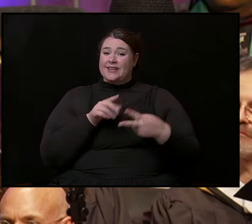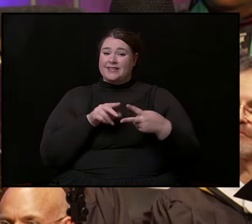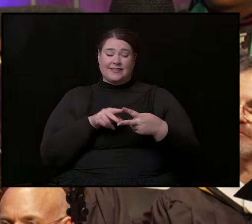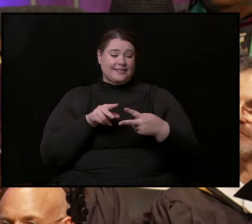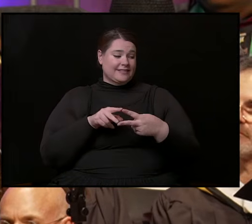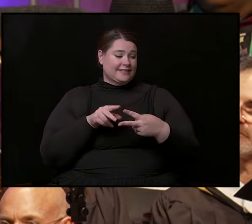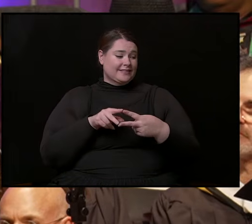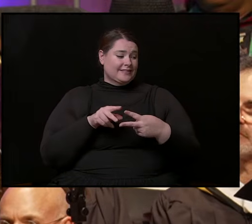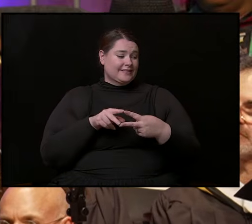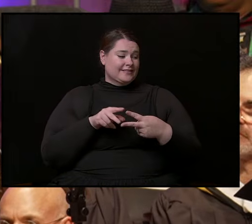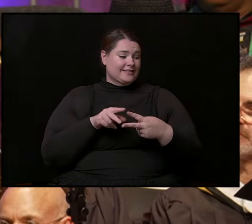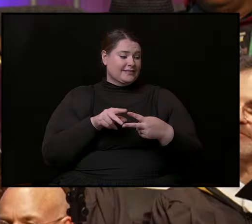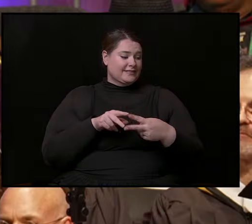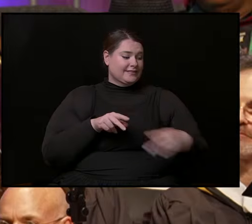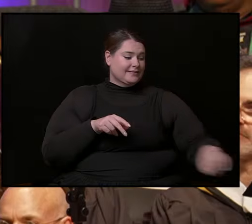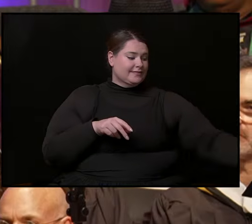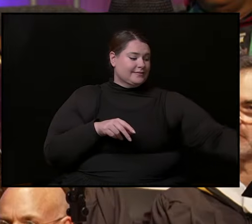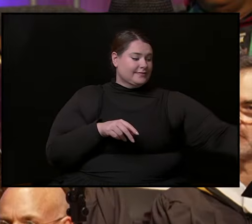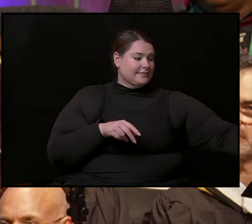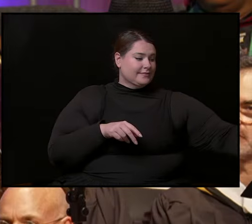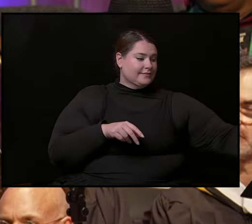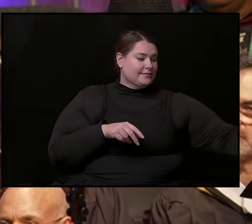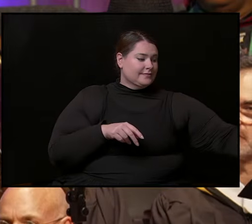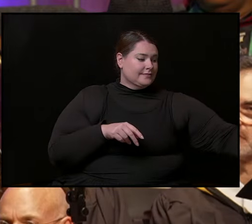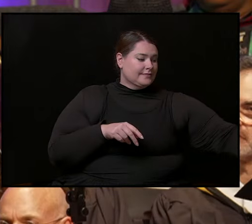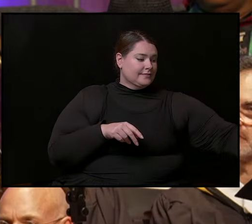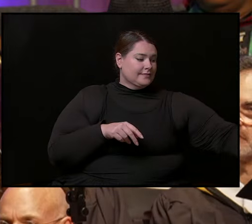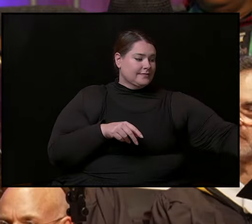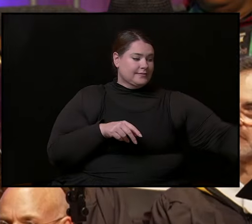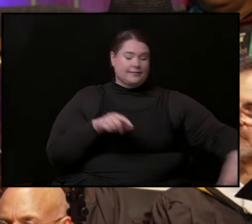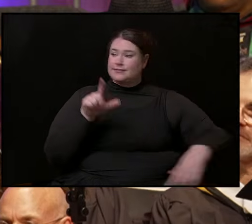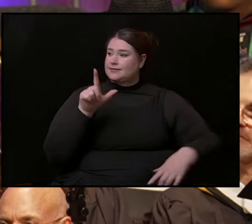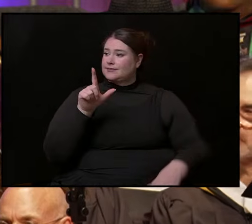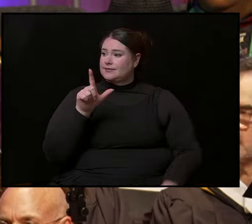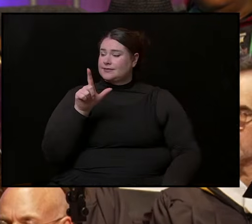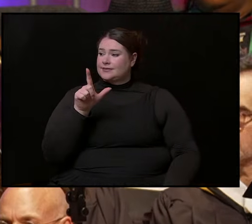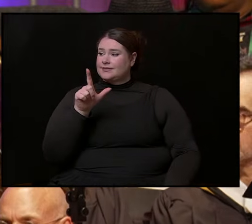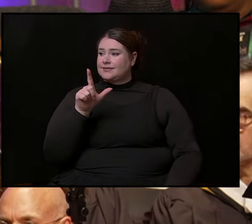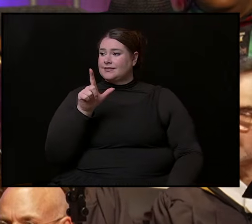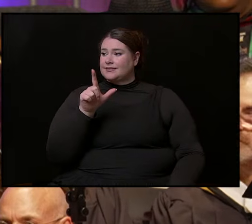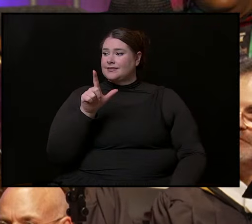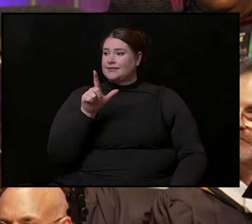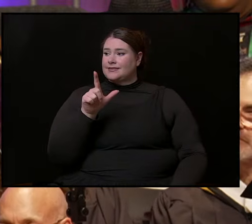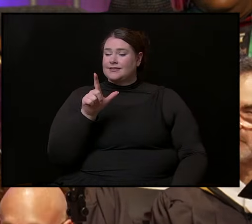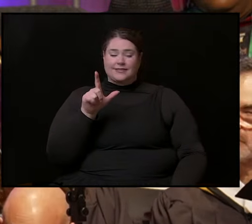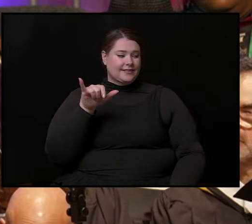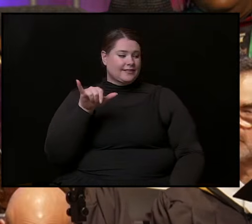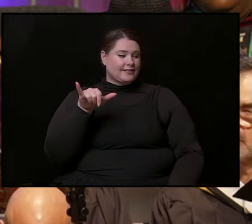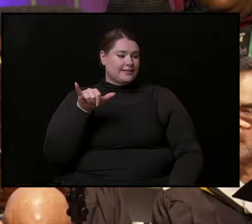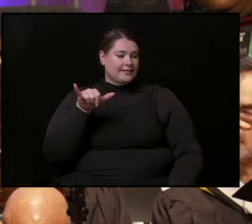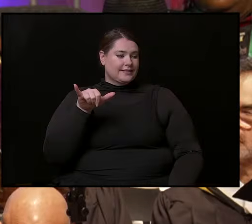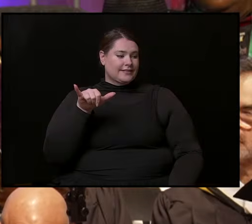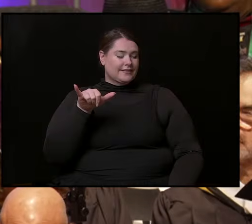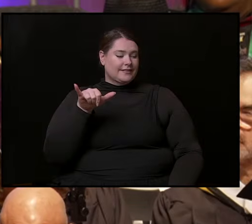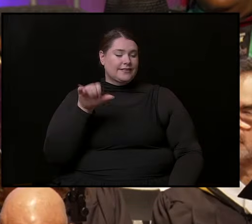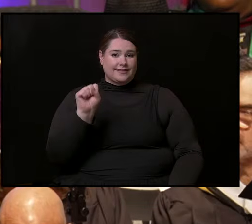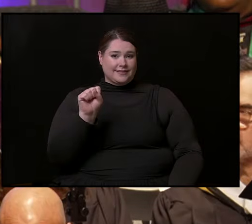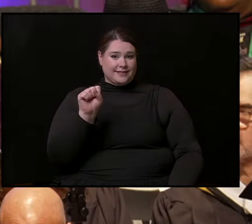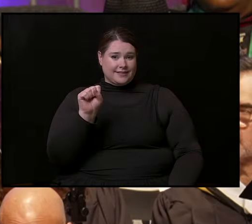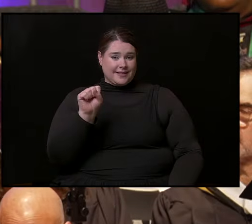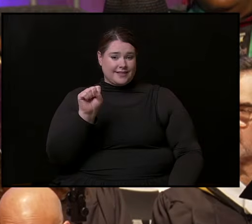Lils McKeithen, a candidate for our Bachelor of Fine Arts degree in animation, to read